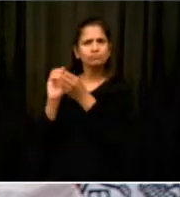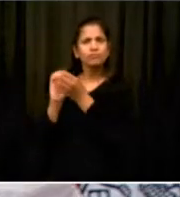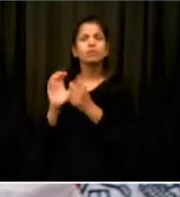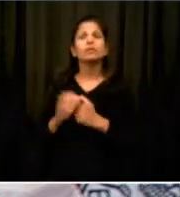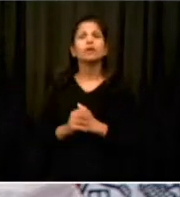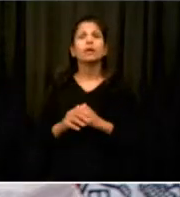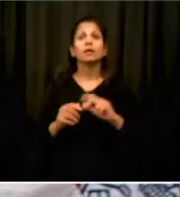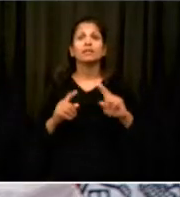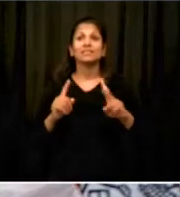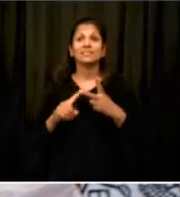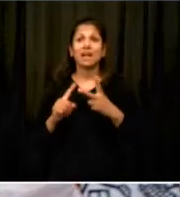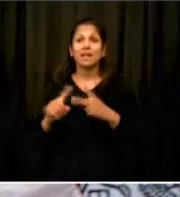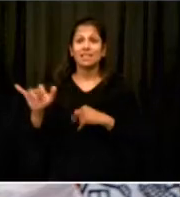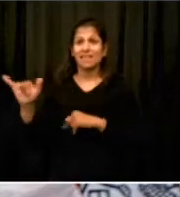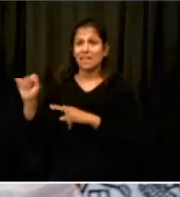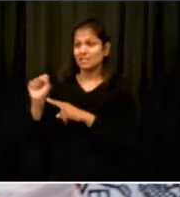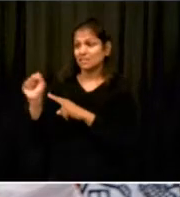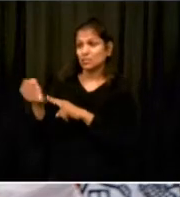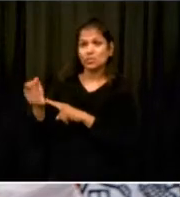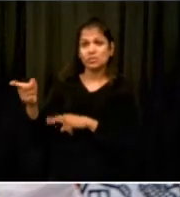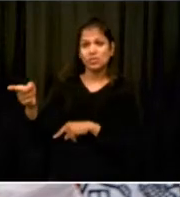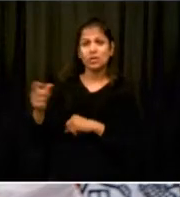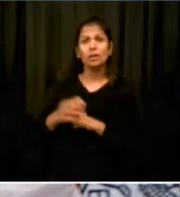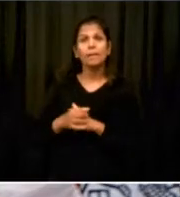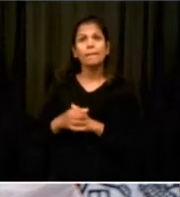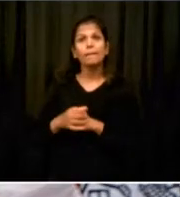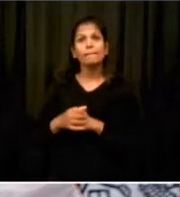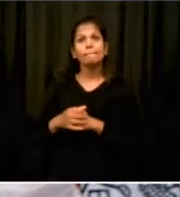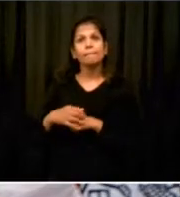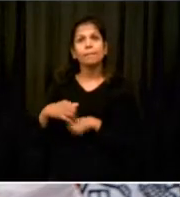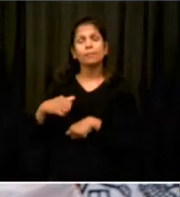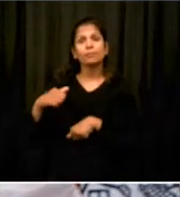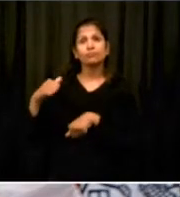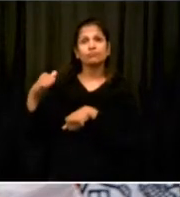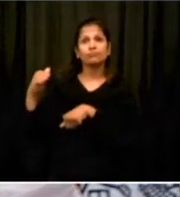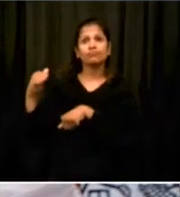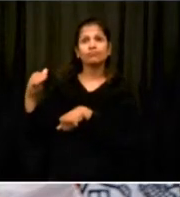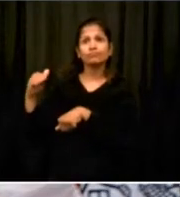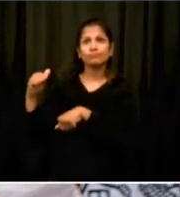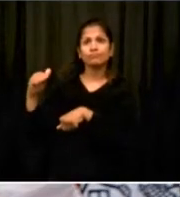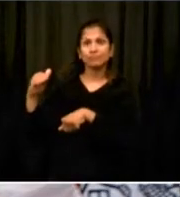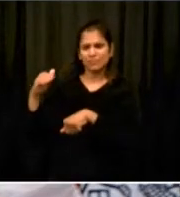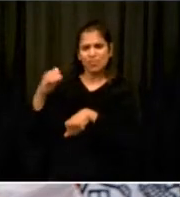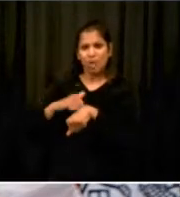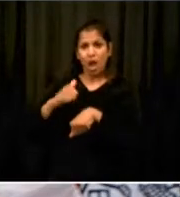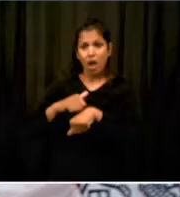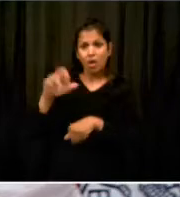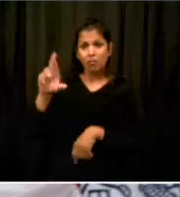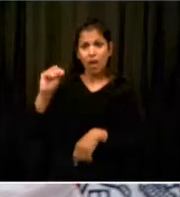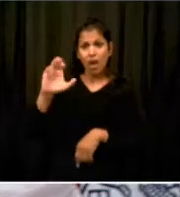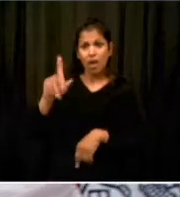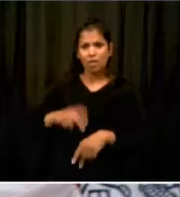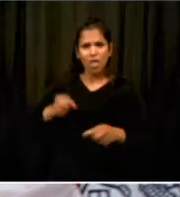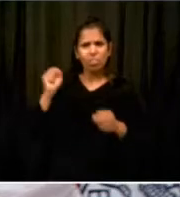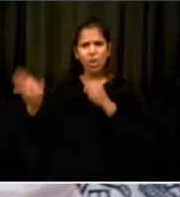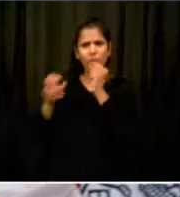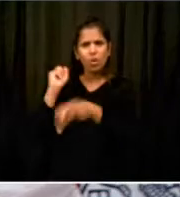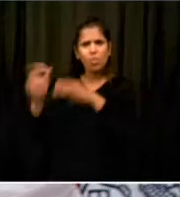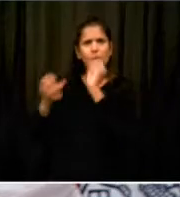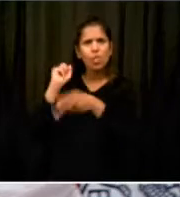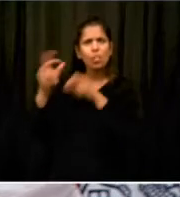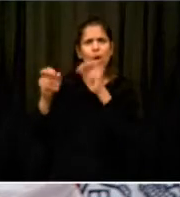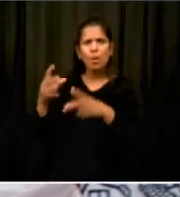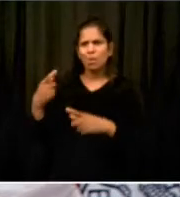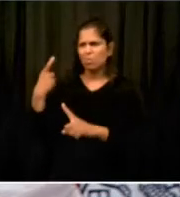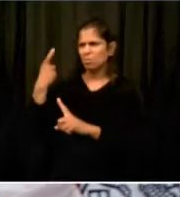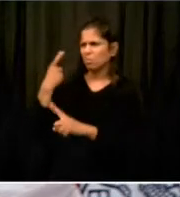secretary actually forwarded us the NYPD statement on that. We've watched a lot of videos. We've not seen any rocks thrown. Do